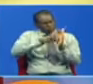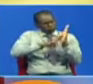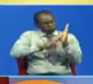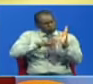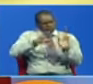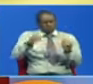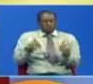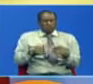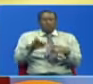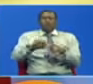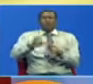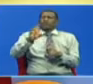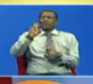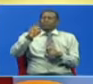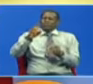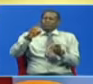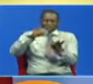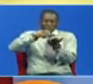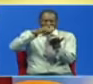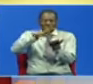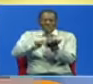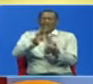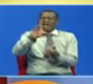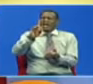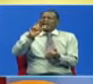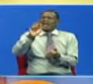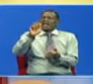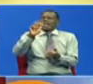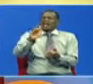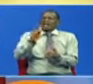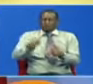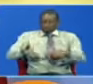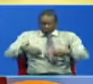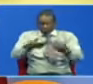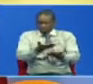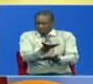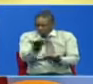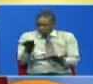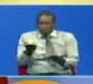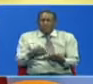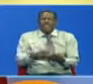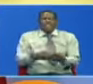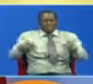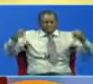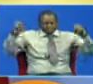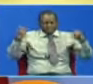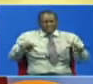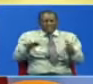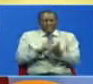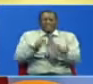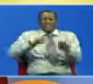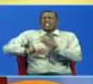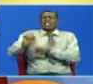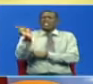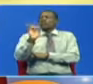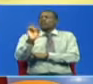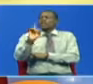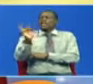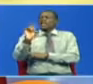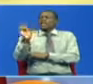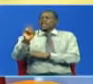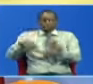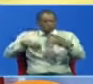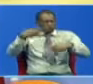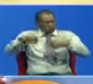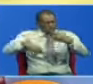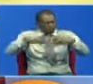From the data that we have been providing, it is evident that in Nairobi, Nairobi continues to